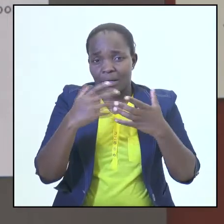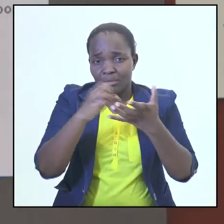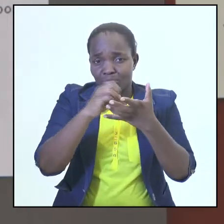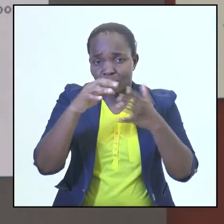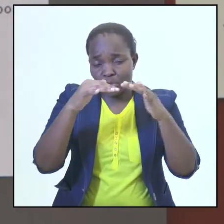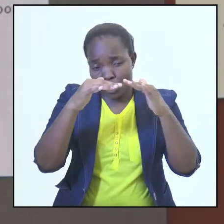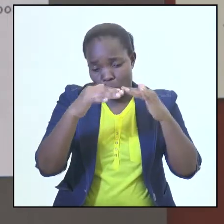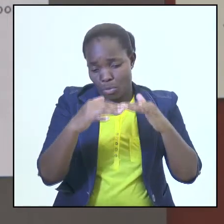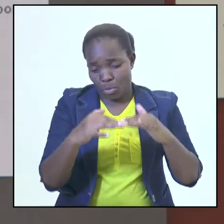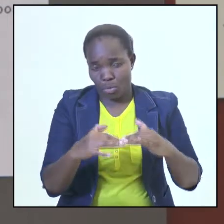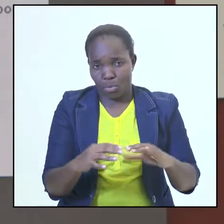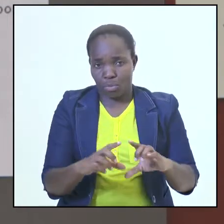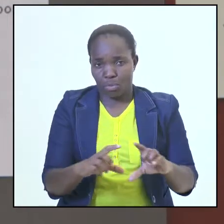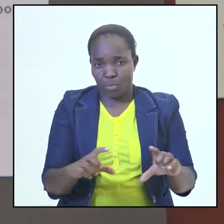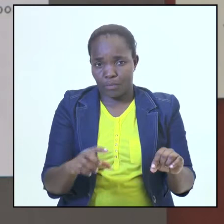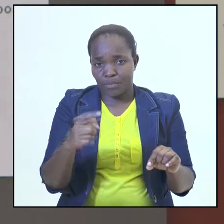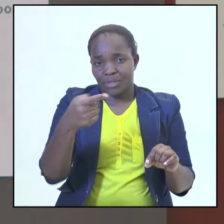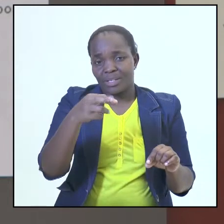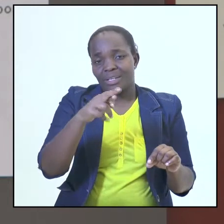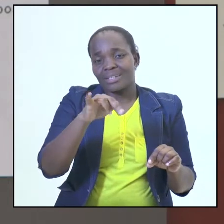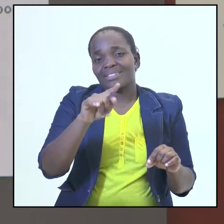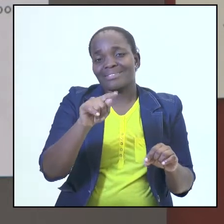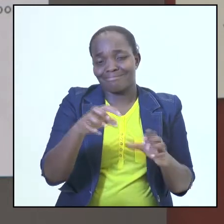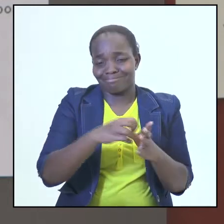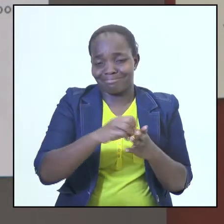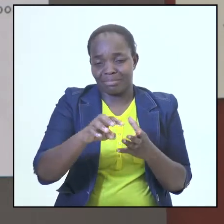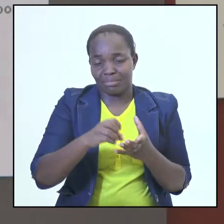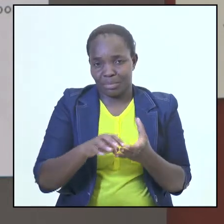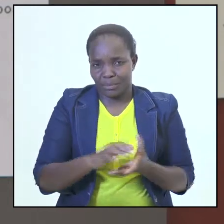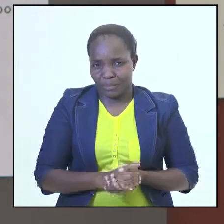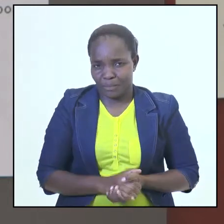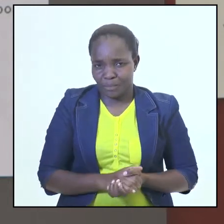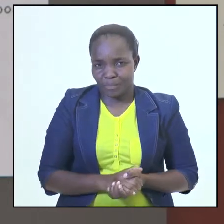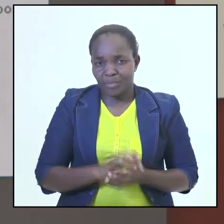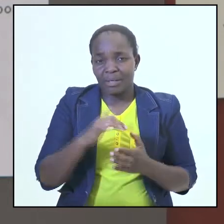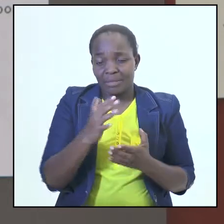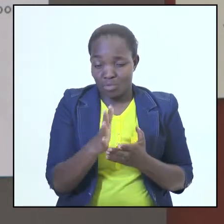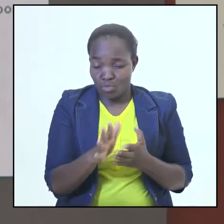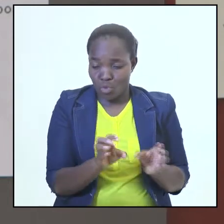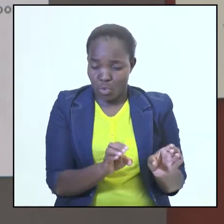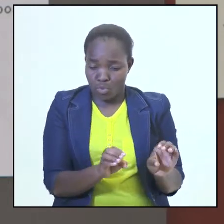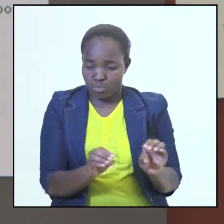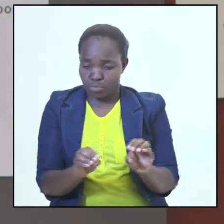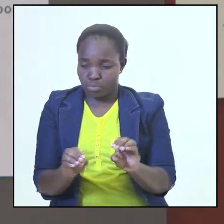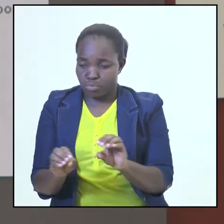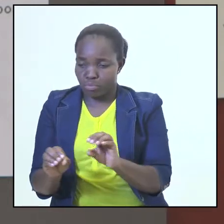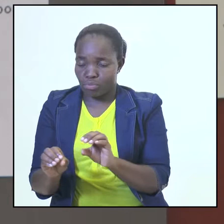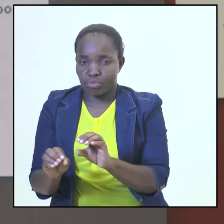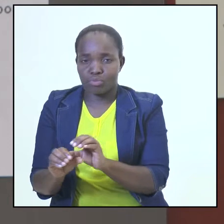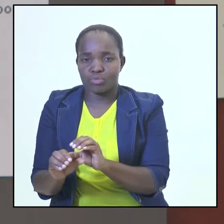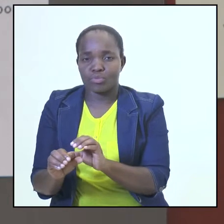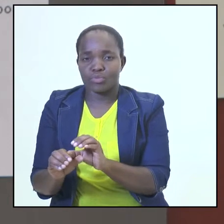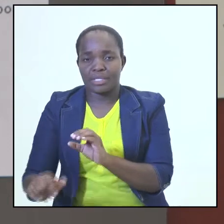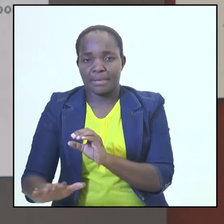removal area, where grit is removed. The sewage water is then moved to the primary